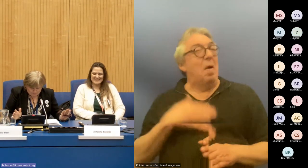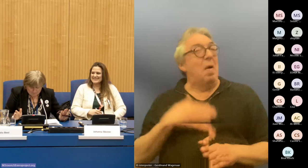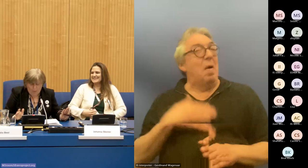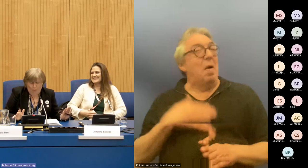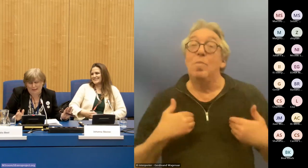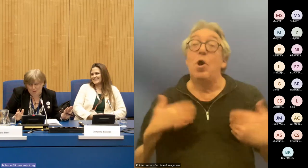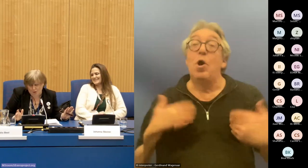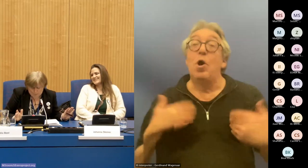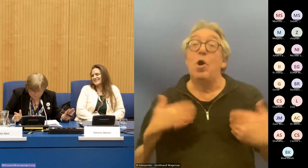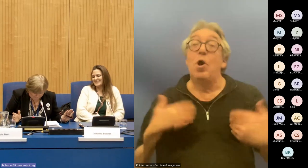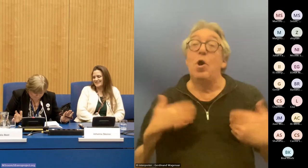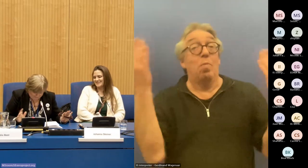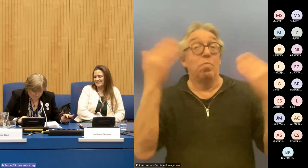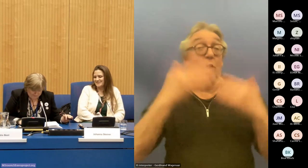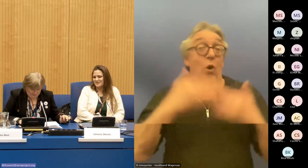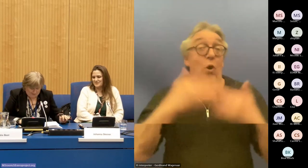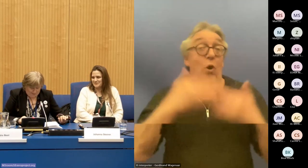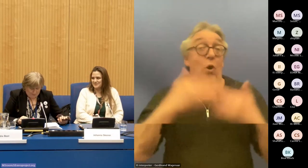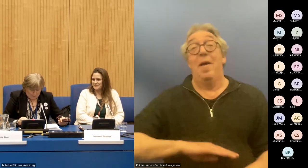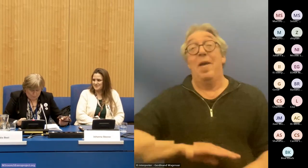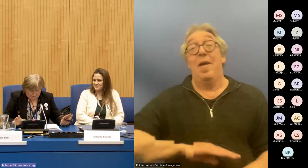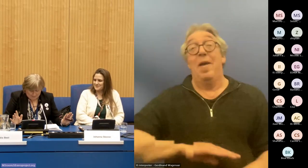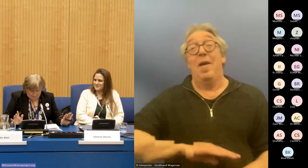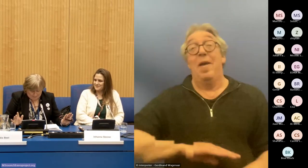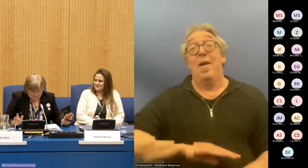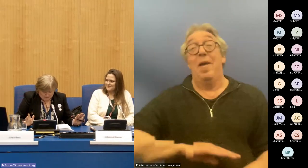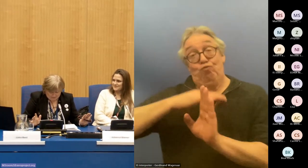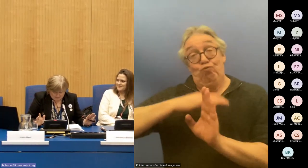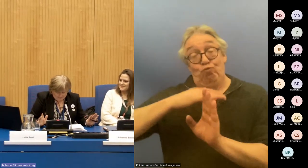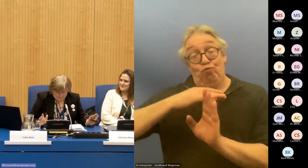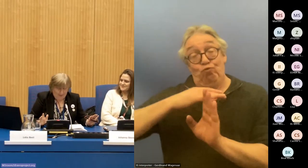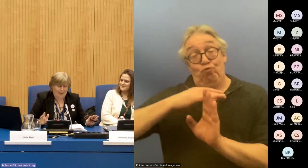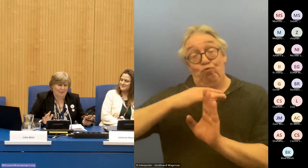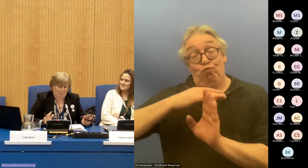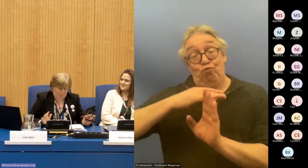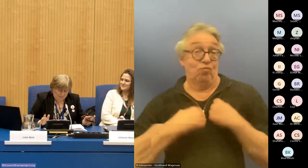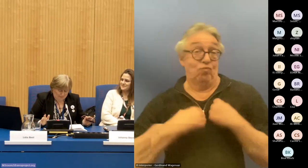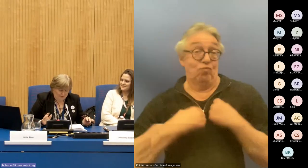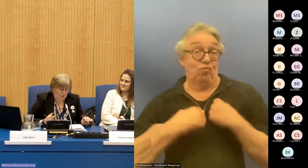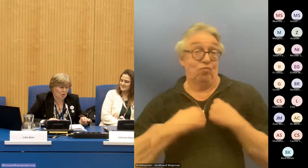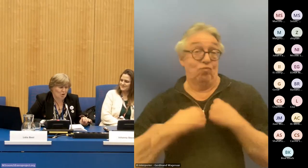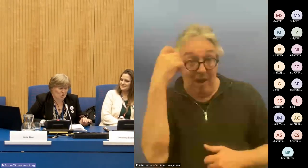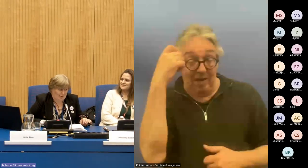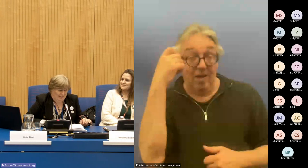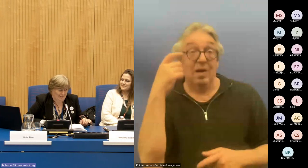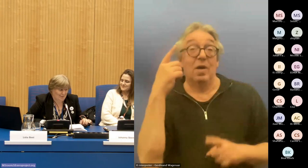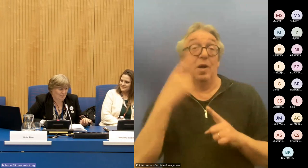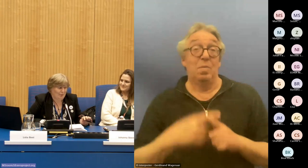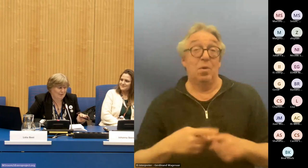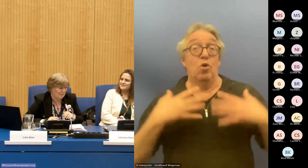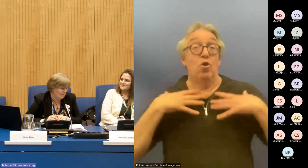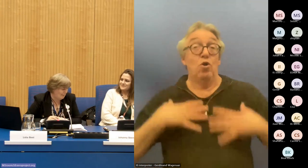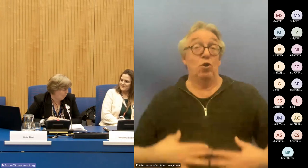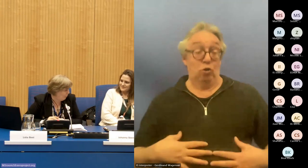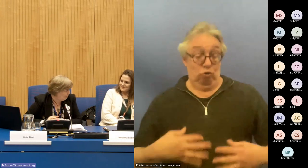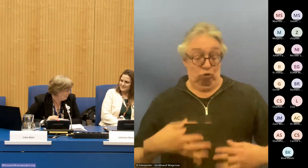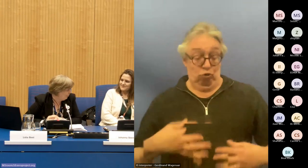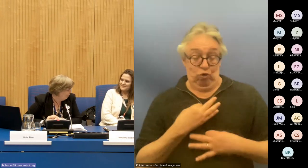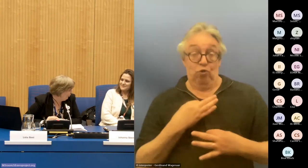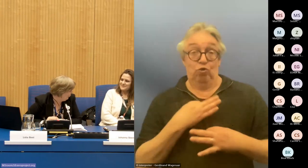blonde, middle-aged woman, wearing black jacket and patterned shirt. So, my